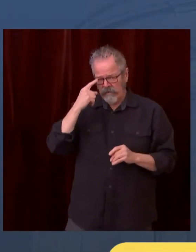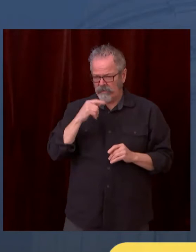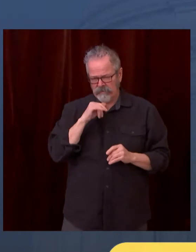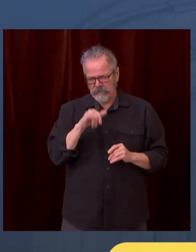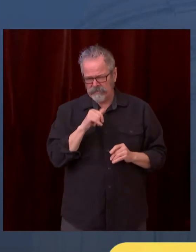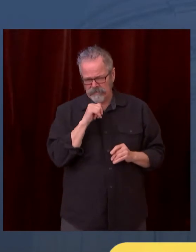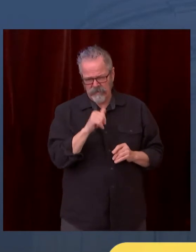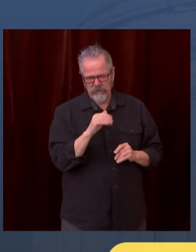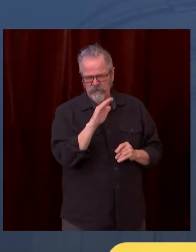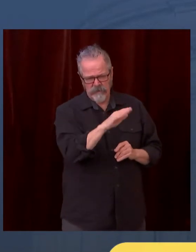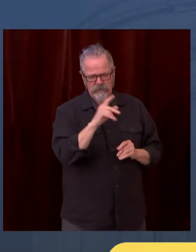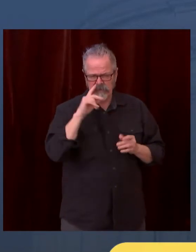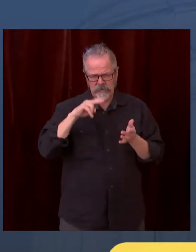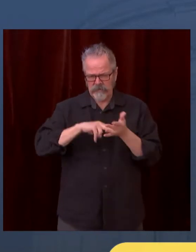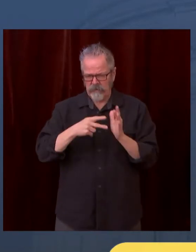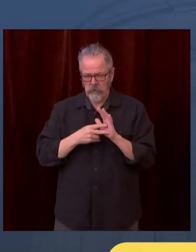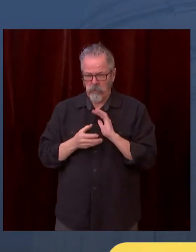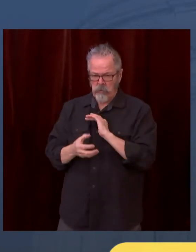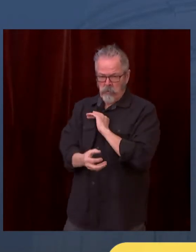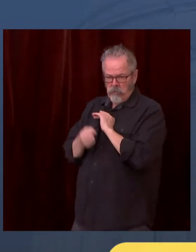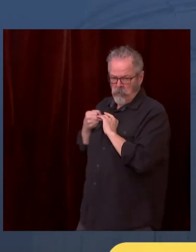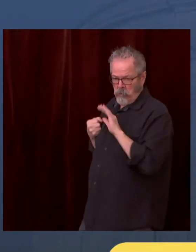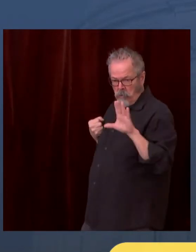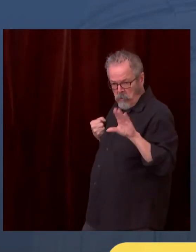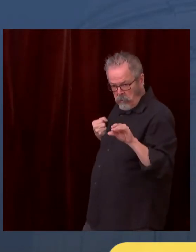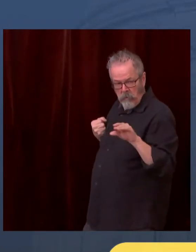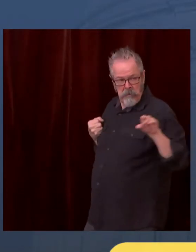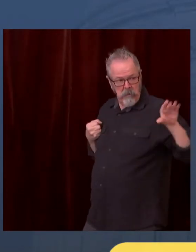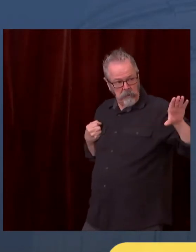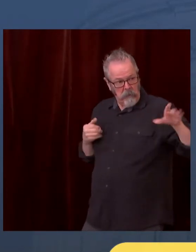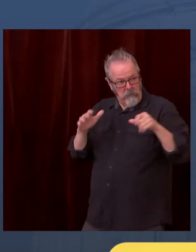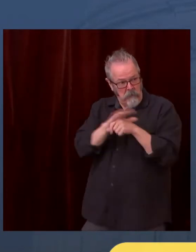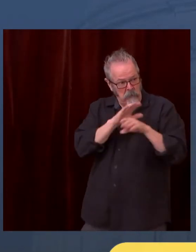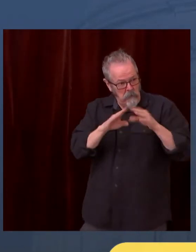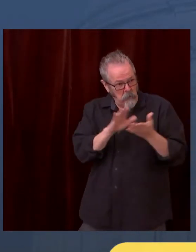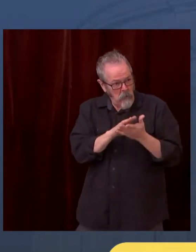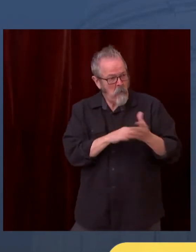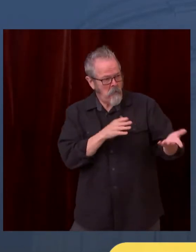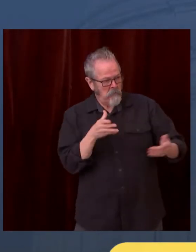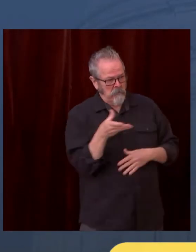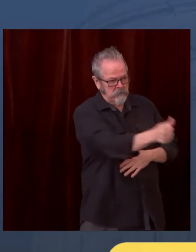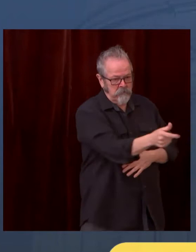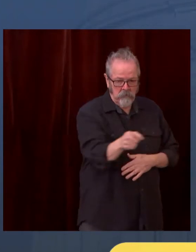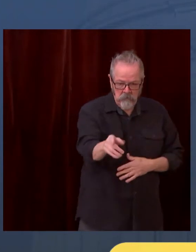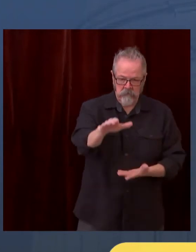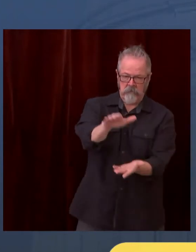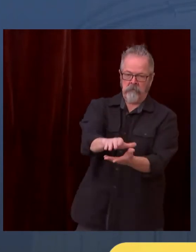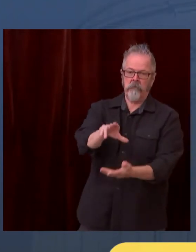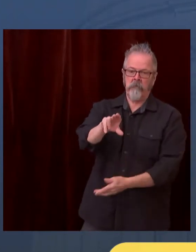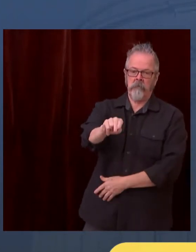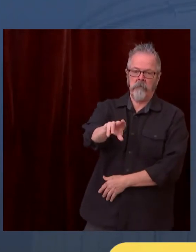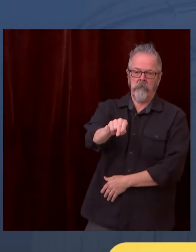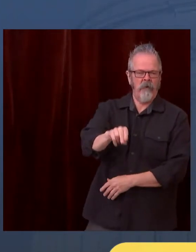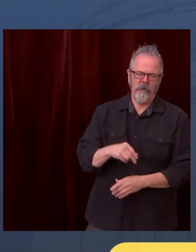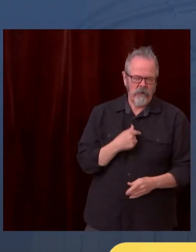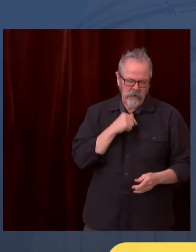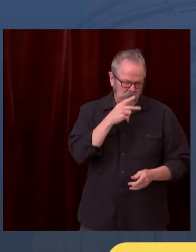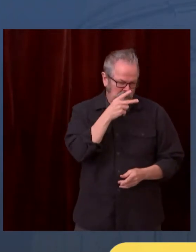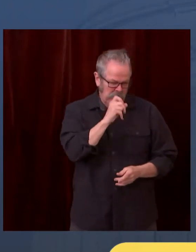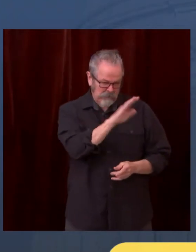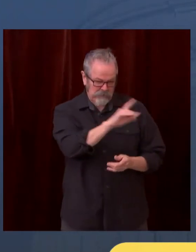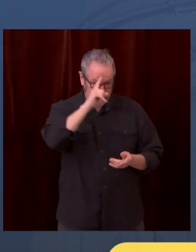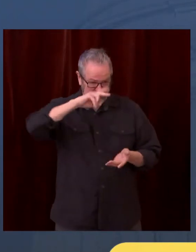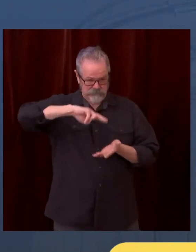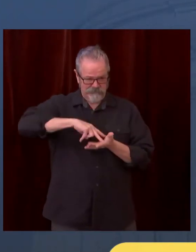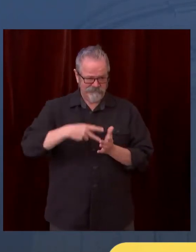not distinguish funding based on whether you were in the classroom for 5 days or 2 days or an A